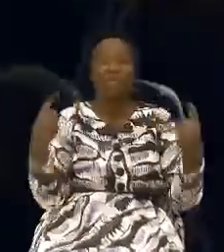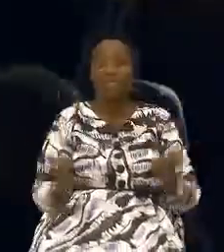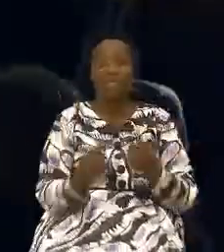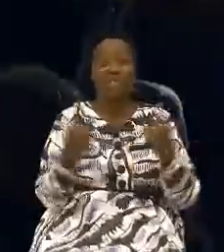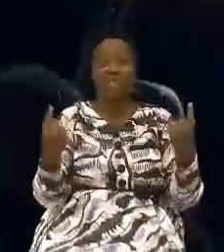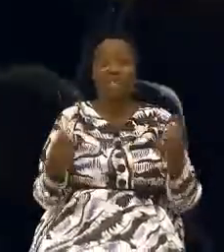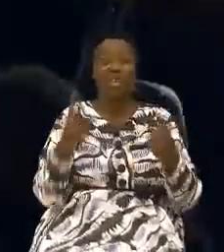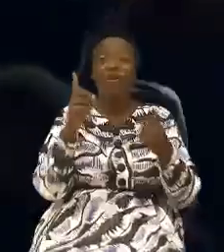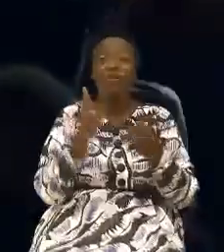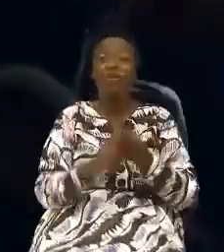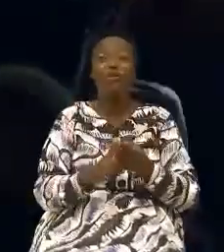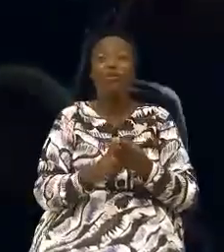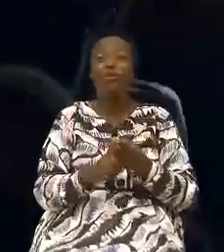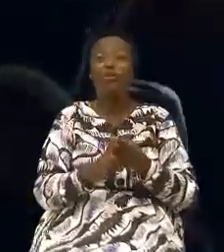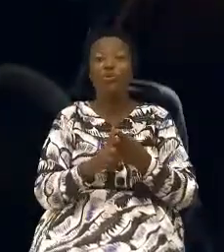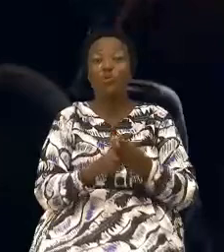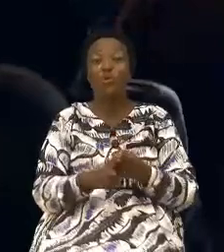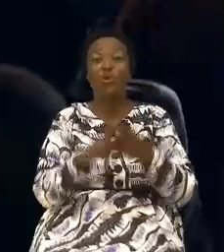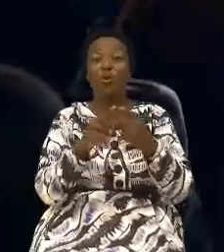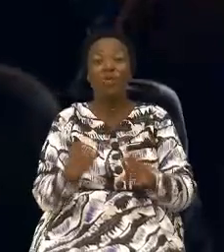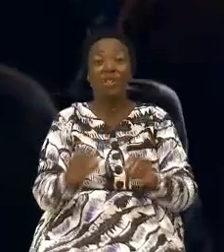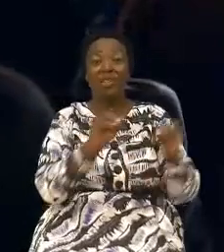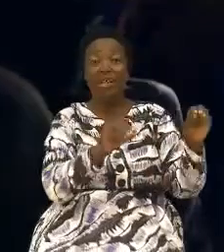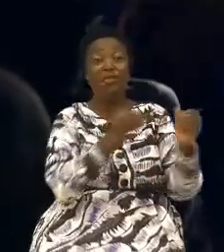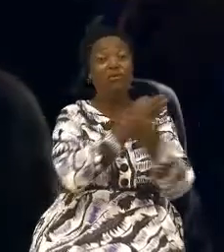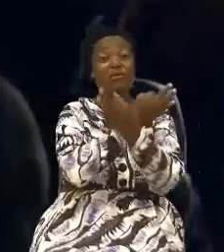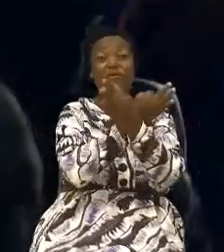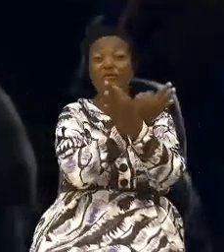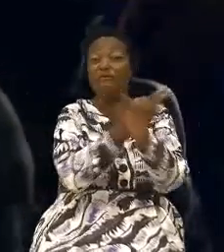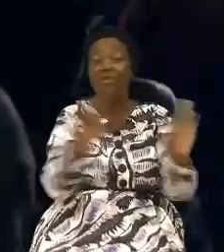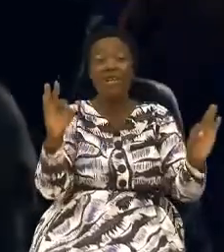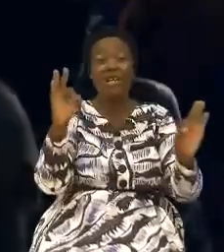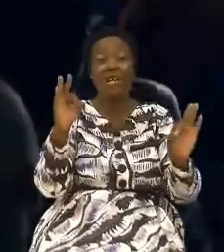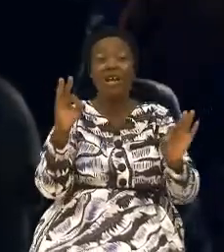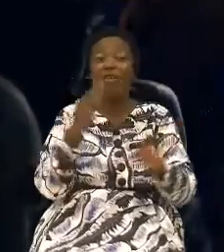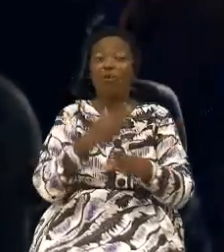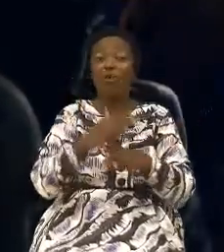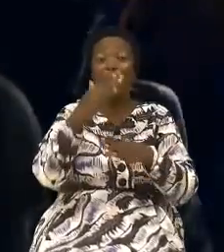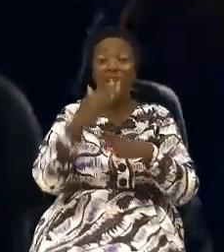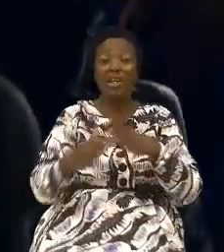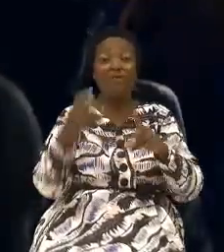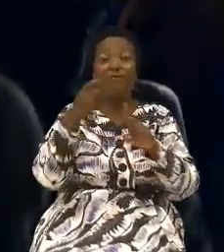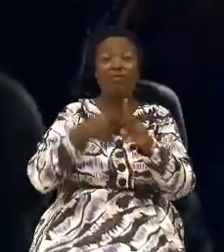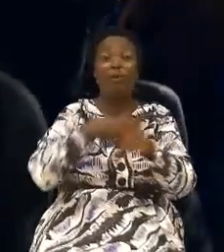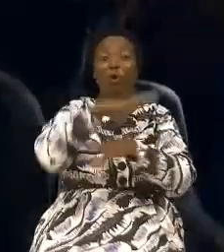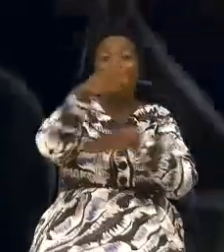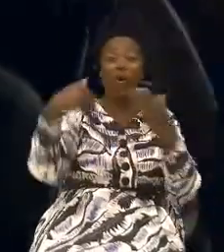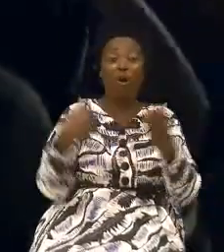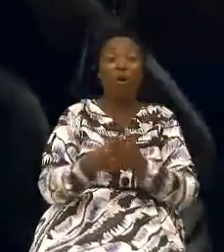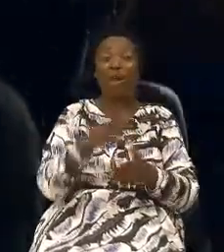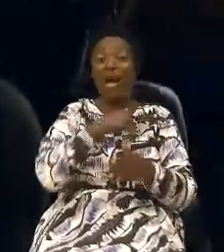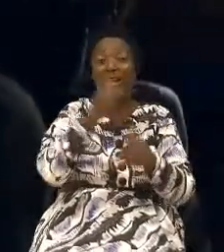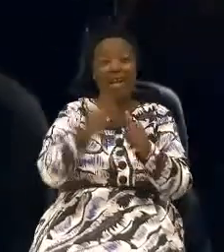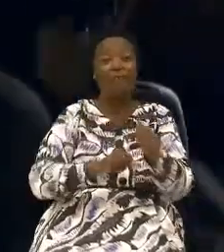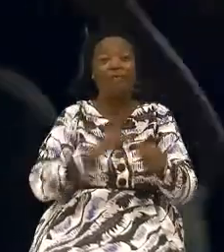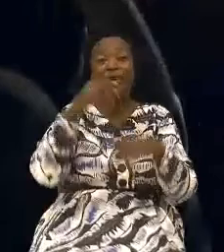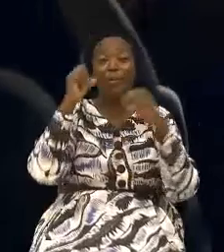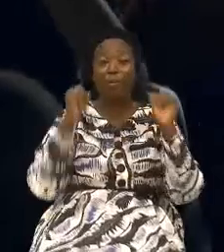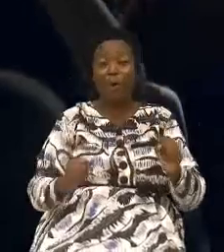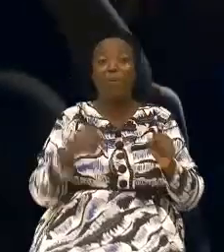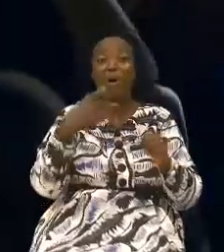to emancipate you from every power of sin in your life,